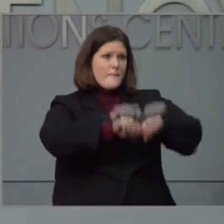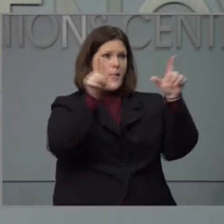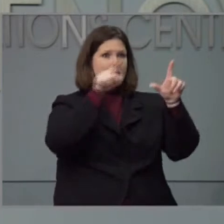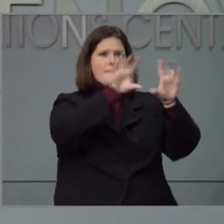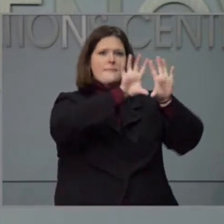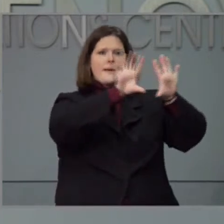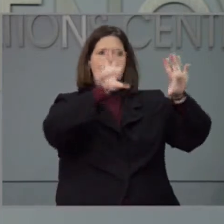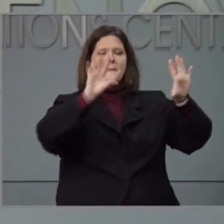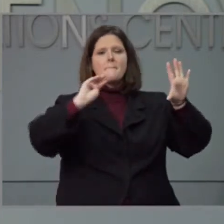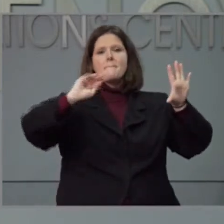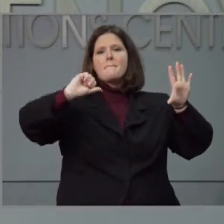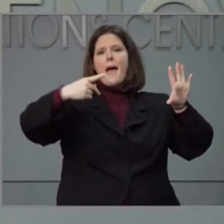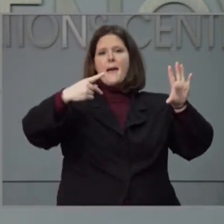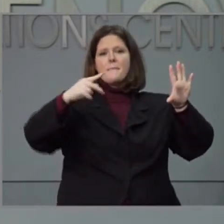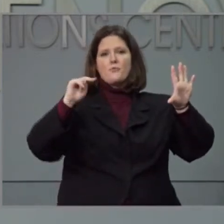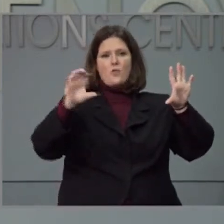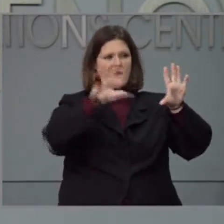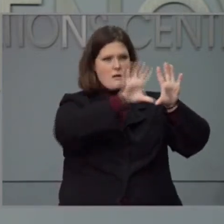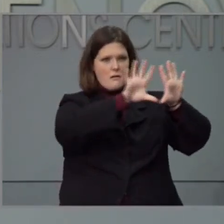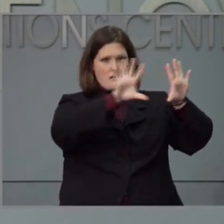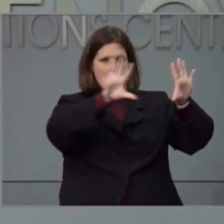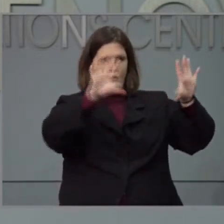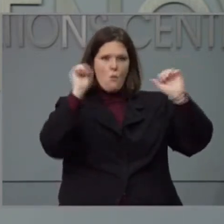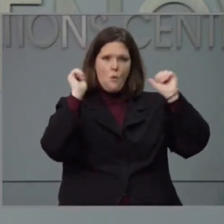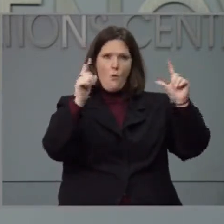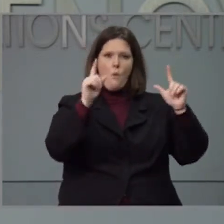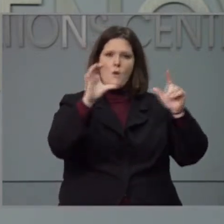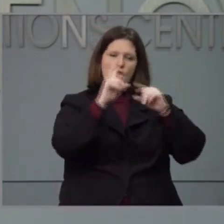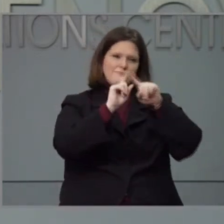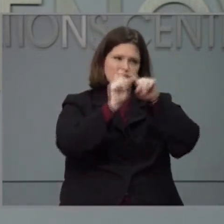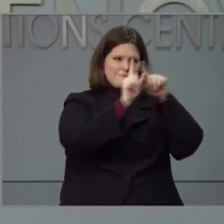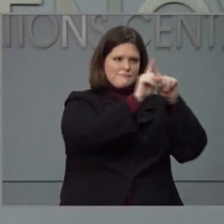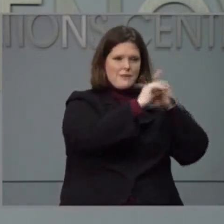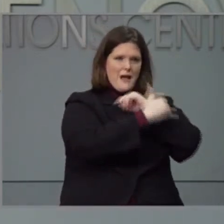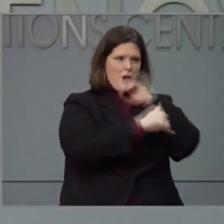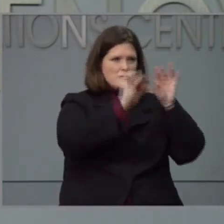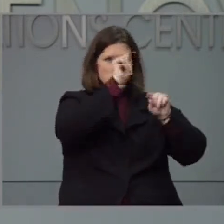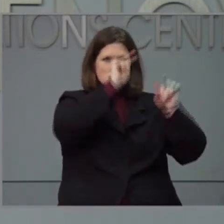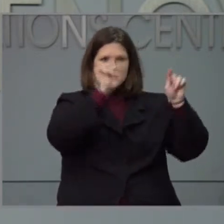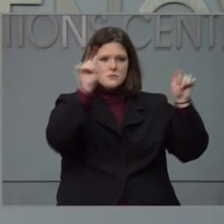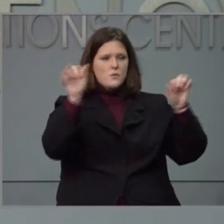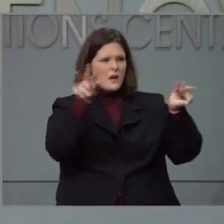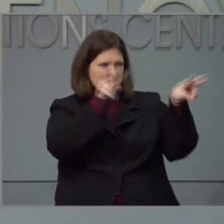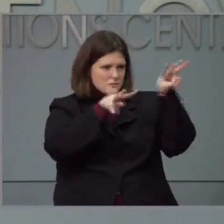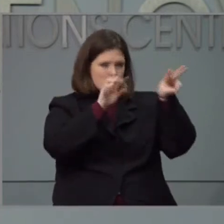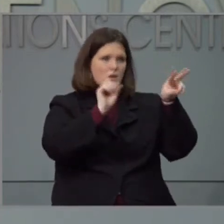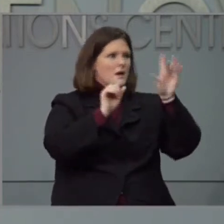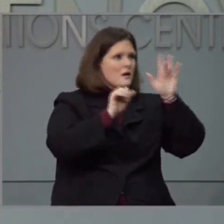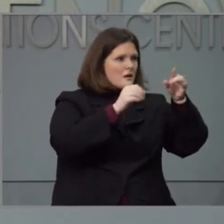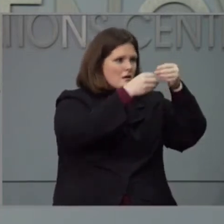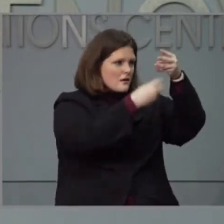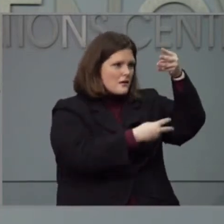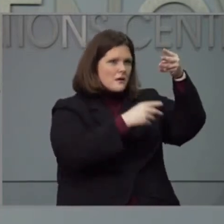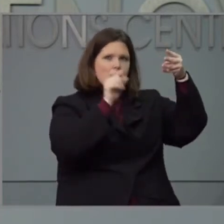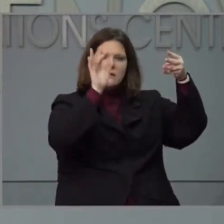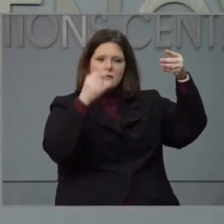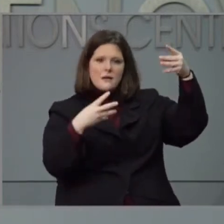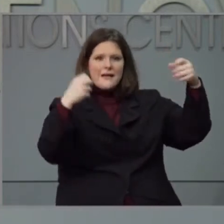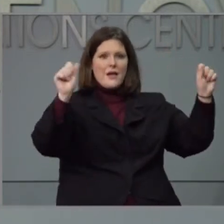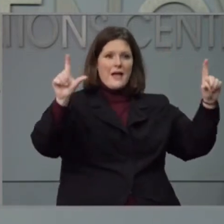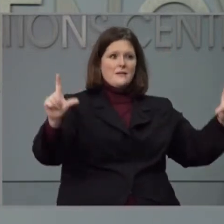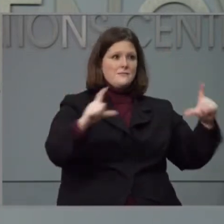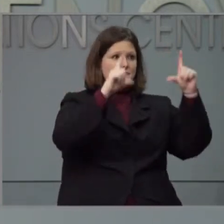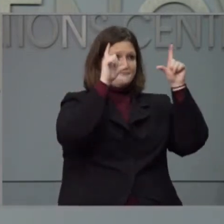North Carolina with all 100 counties, and it gives your ability to look at compare counties side by